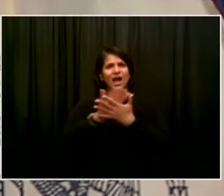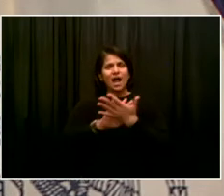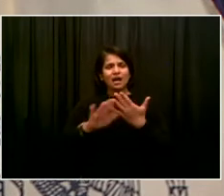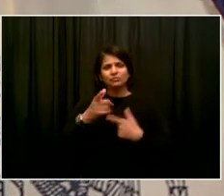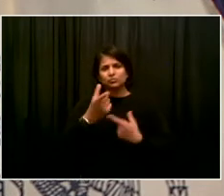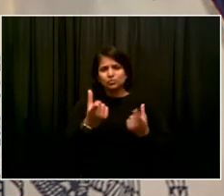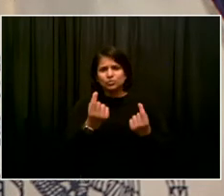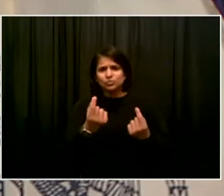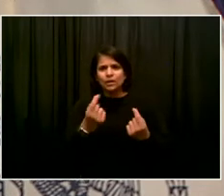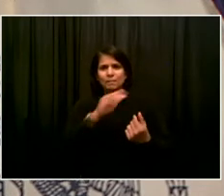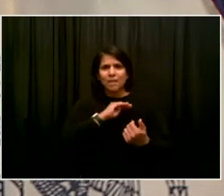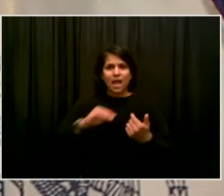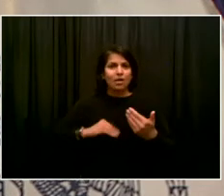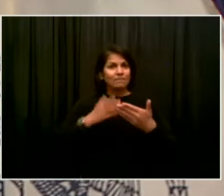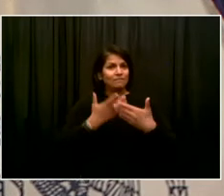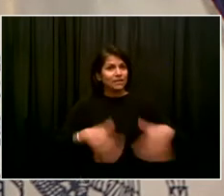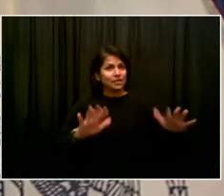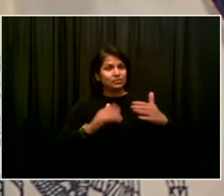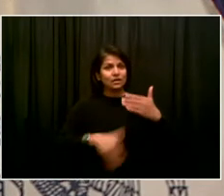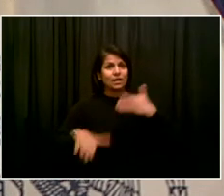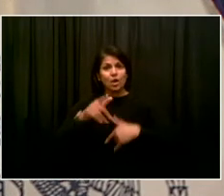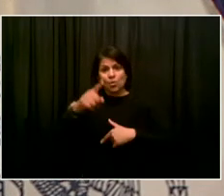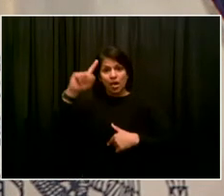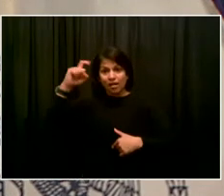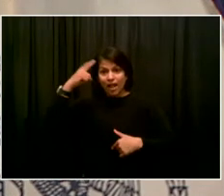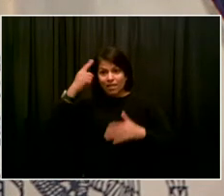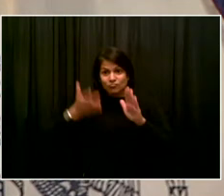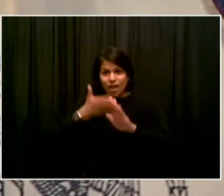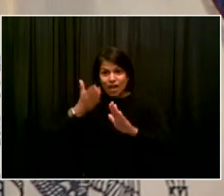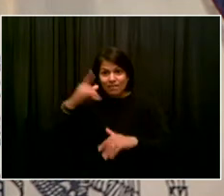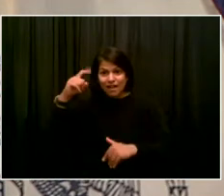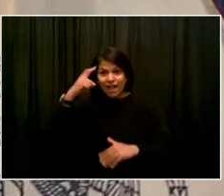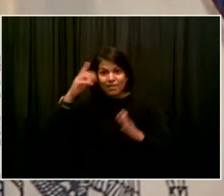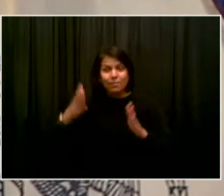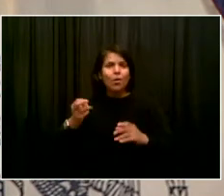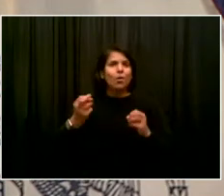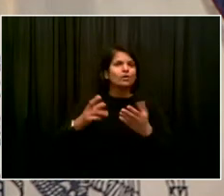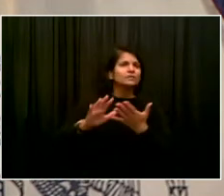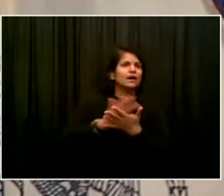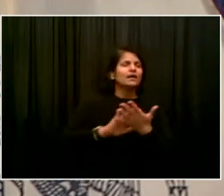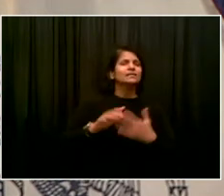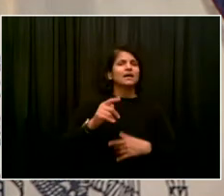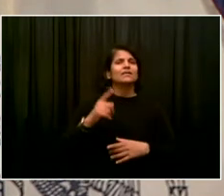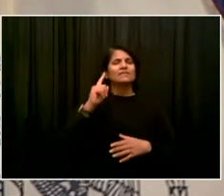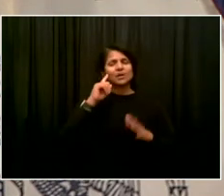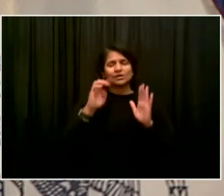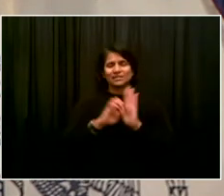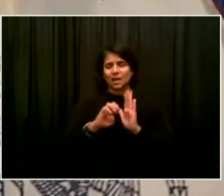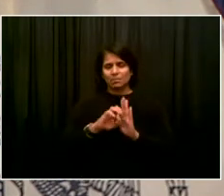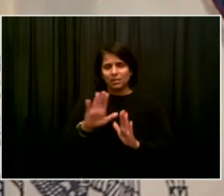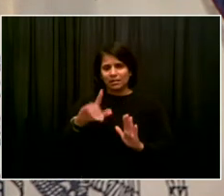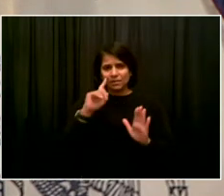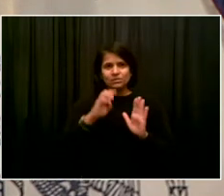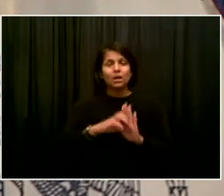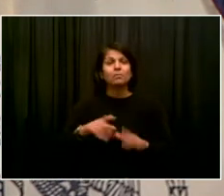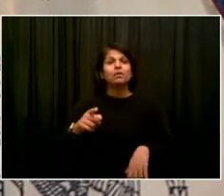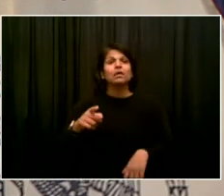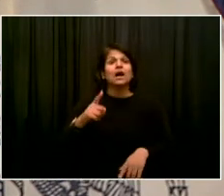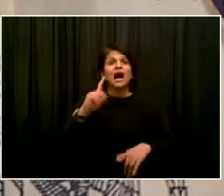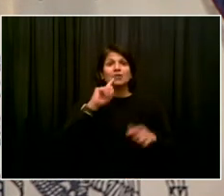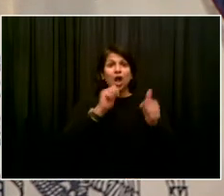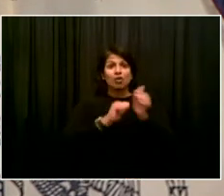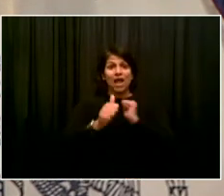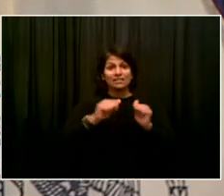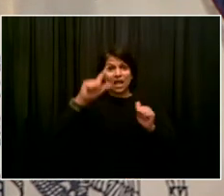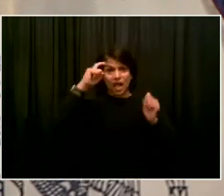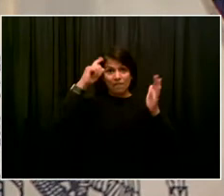heard you answer one on Morning Joe, so I'll give it a shot. Let's say, hypothetically, you run for governor and it's not successful.